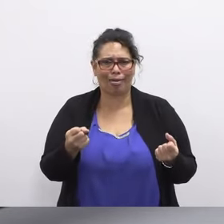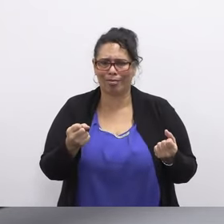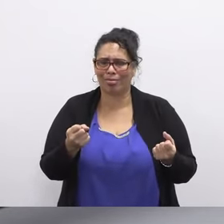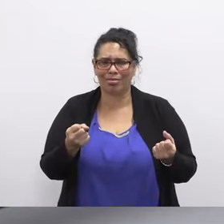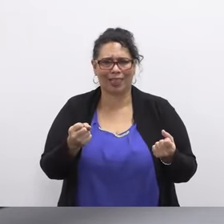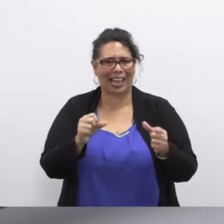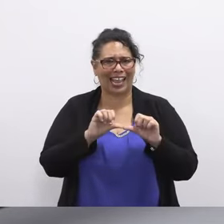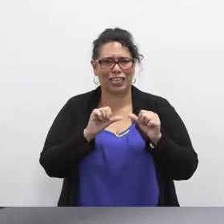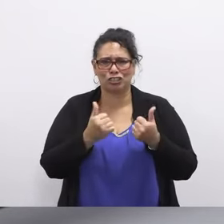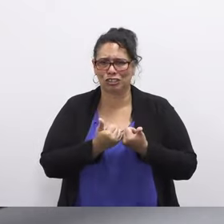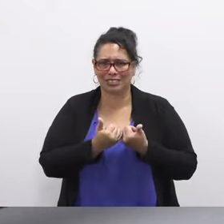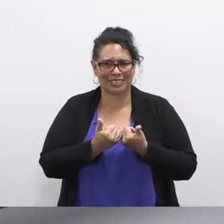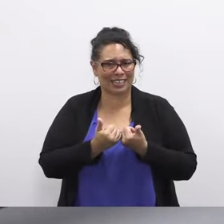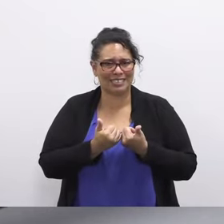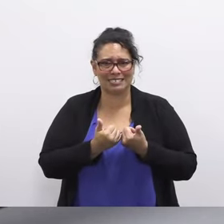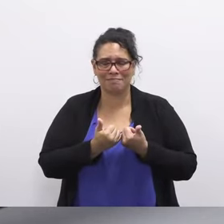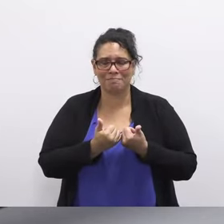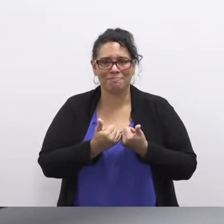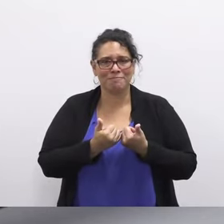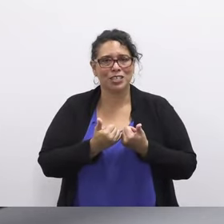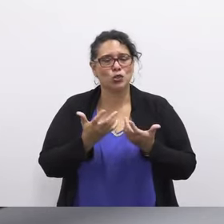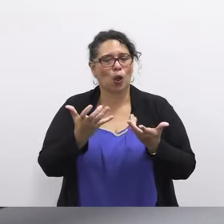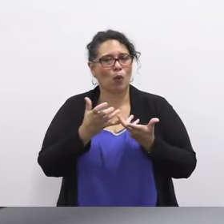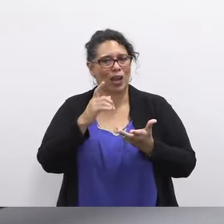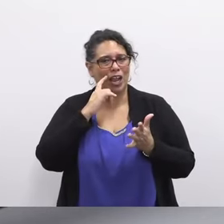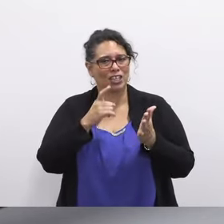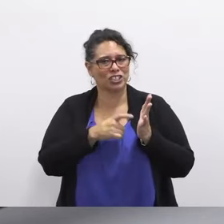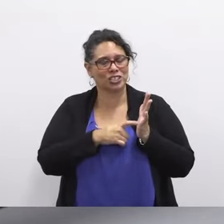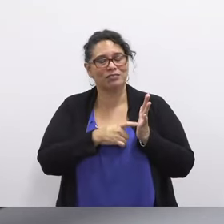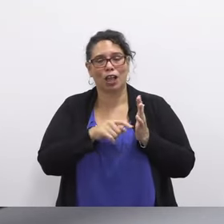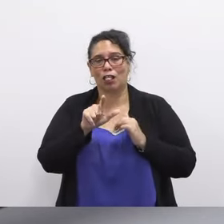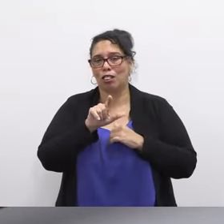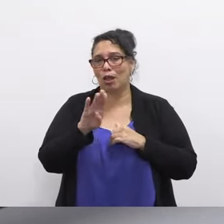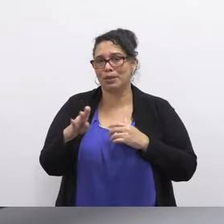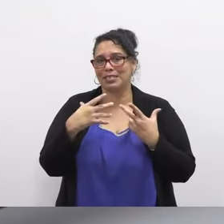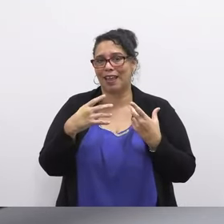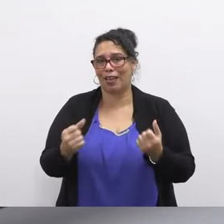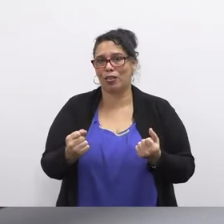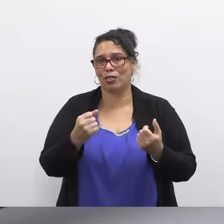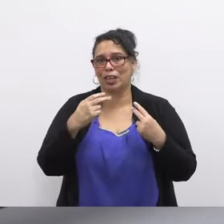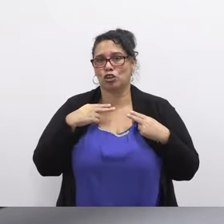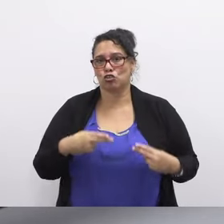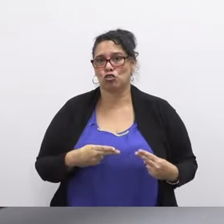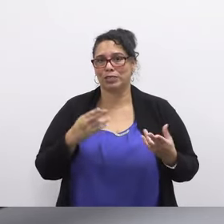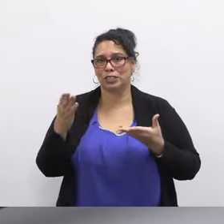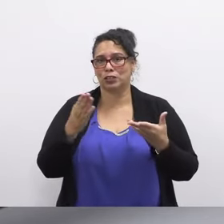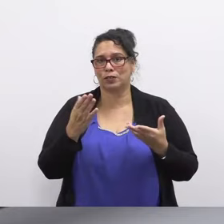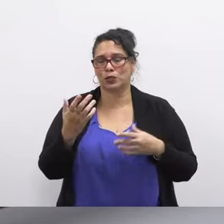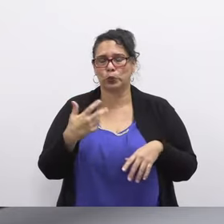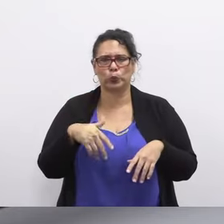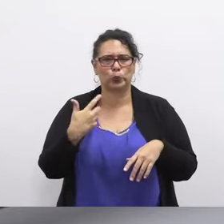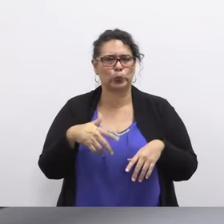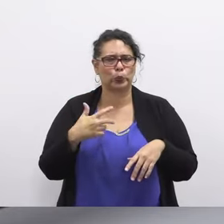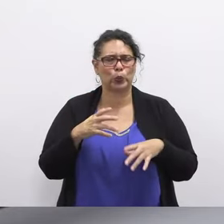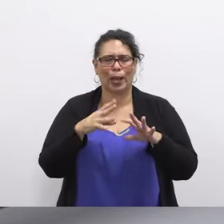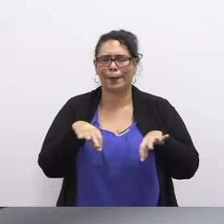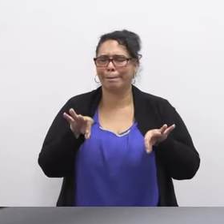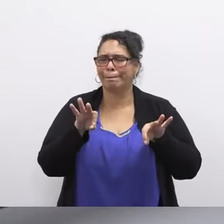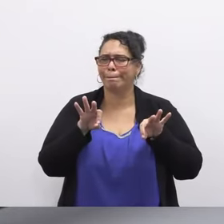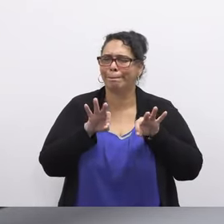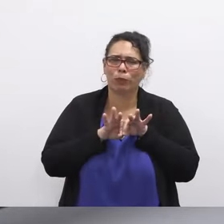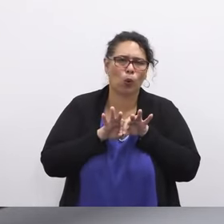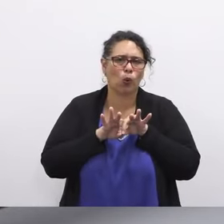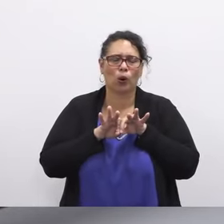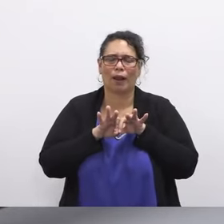Benitez. So in this moment, I want to acknowledge Long Beach Health and Human Services. They are an important part of getting through a pandemic